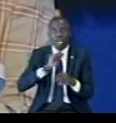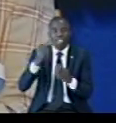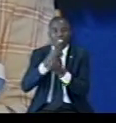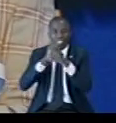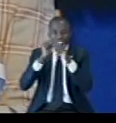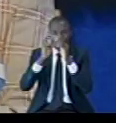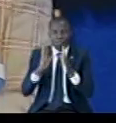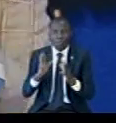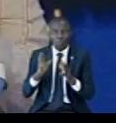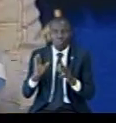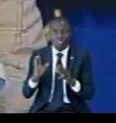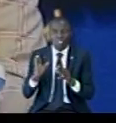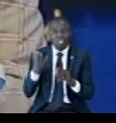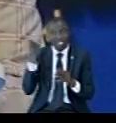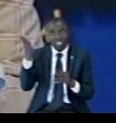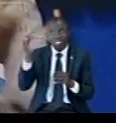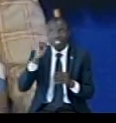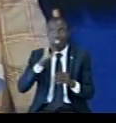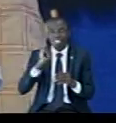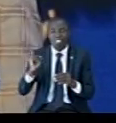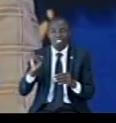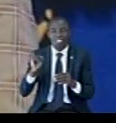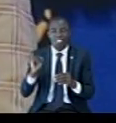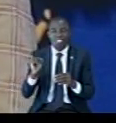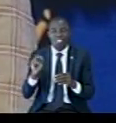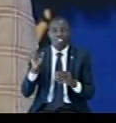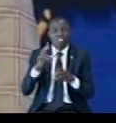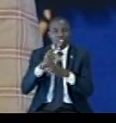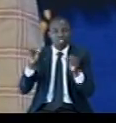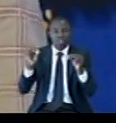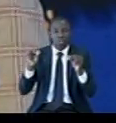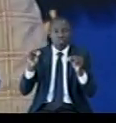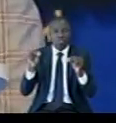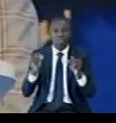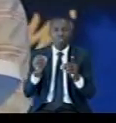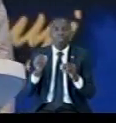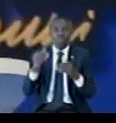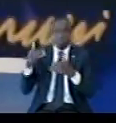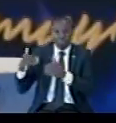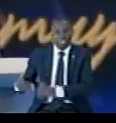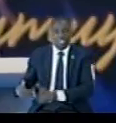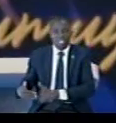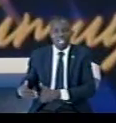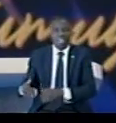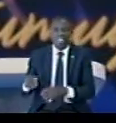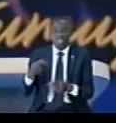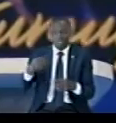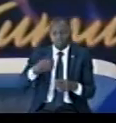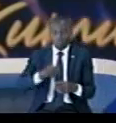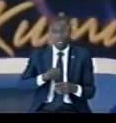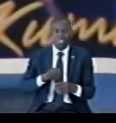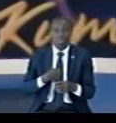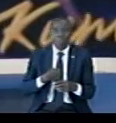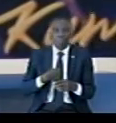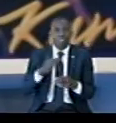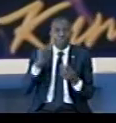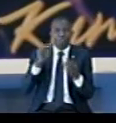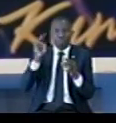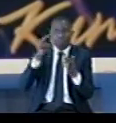Savior. There is none beside me. Look at verse 22. In verse